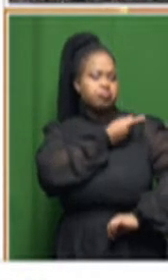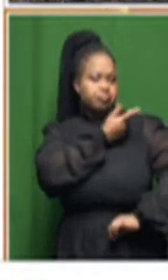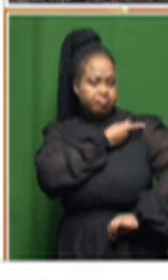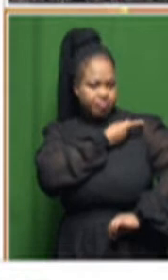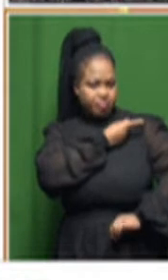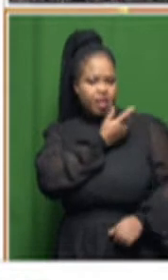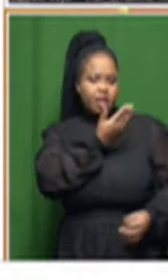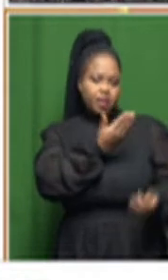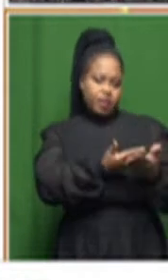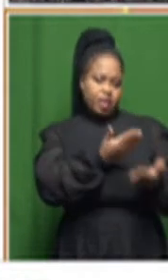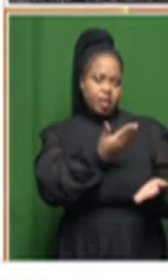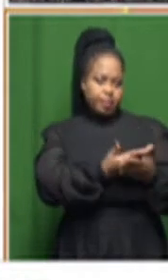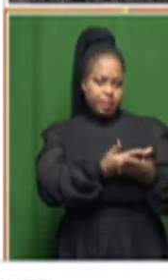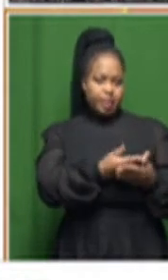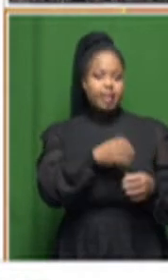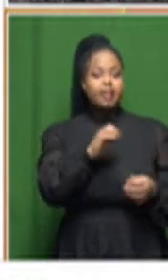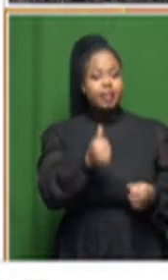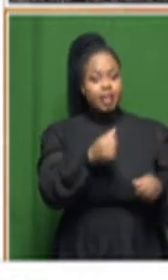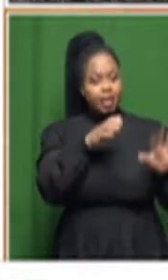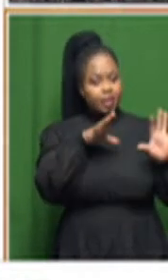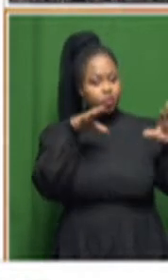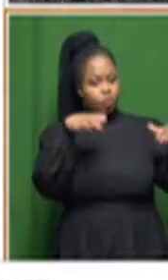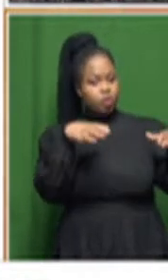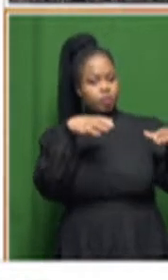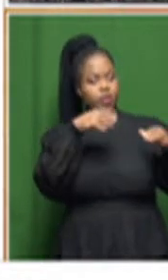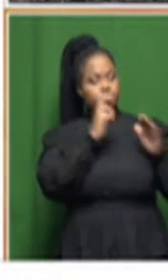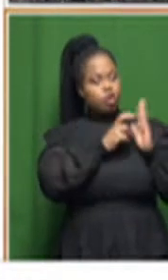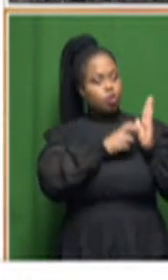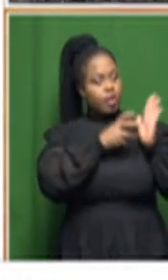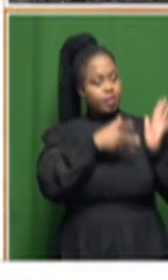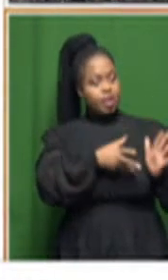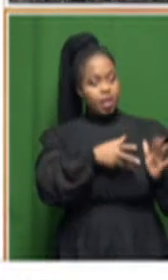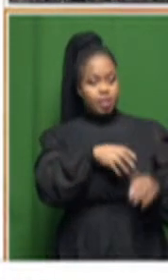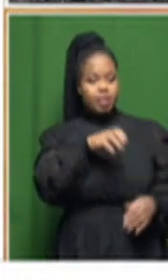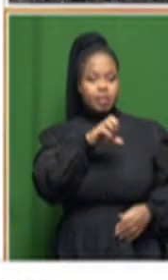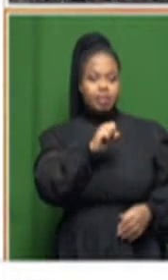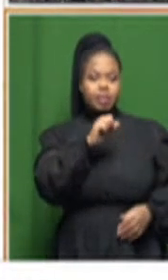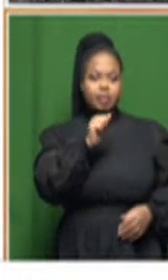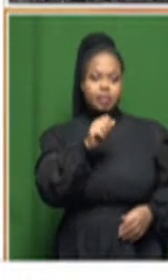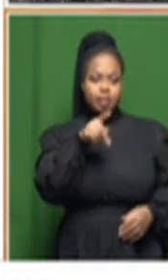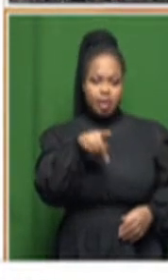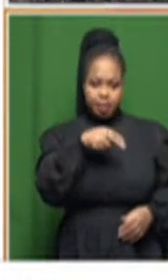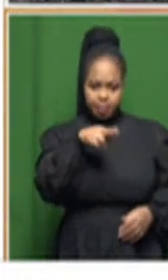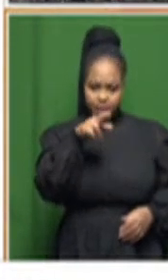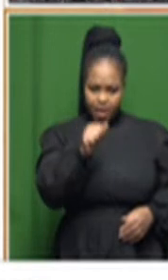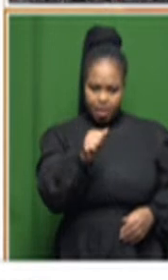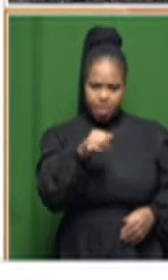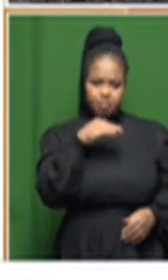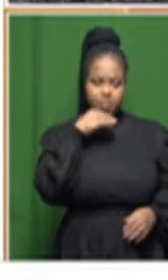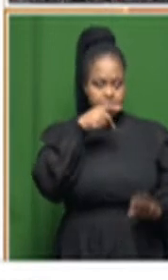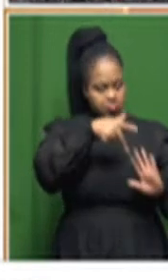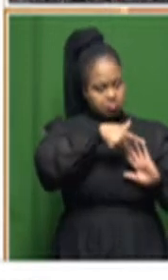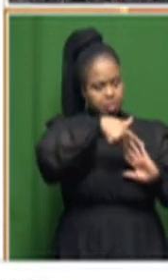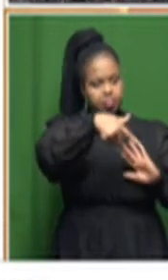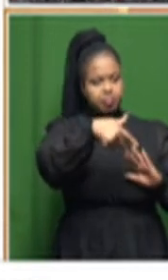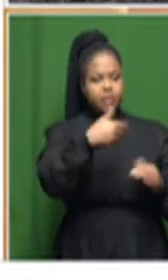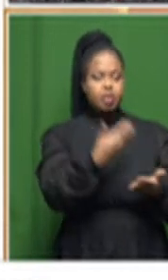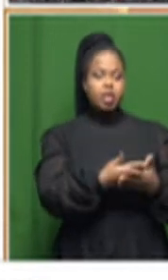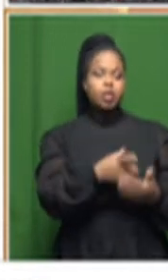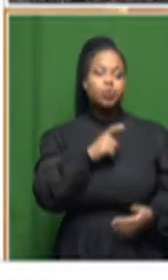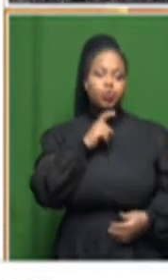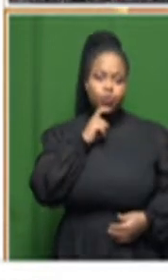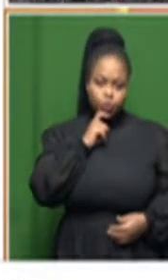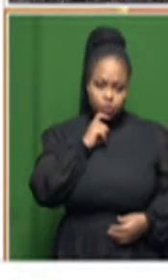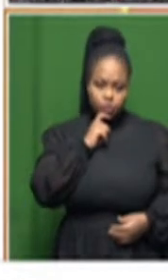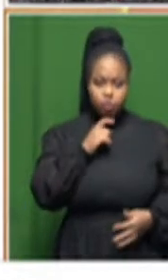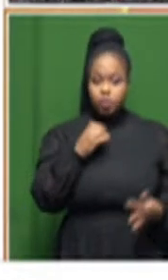efficacy available will SAHPRA, our regulatory authority, authorize these vaccines to be used. So